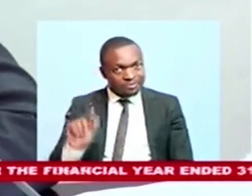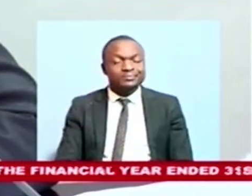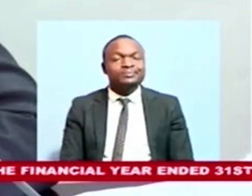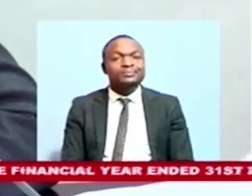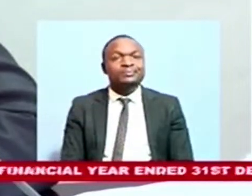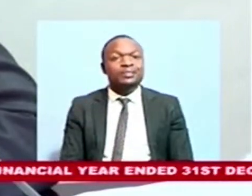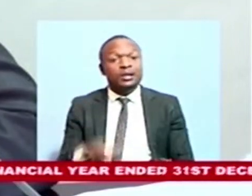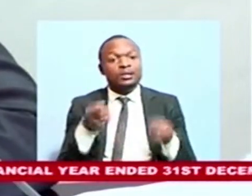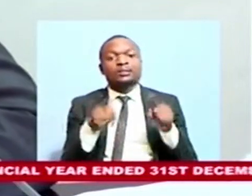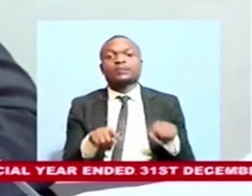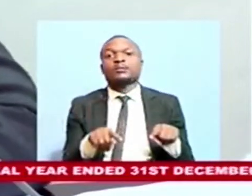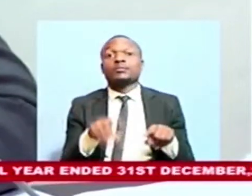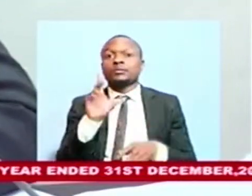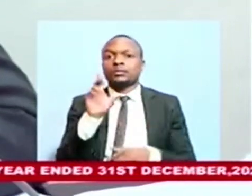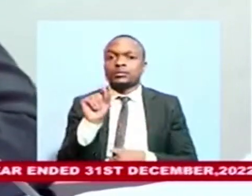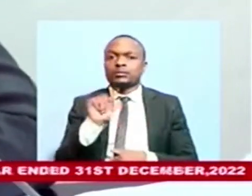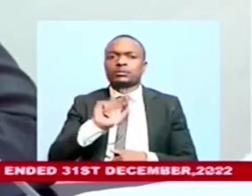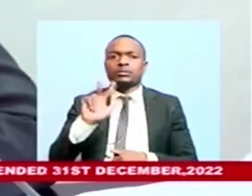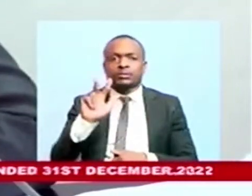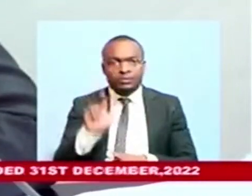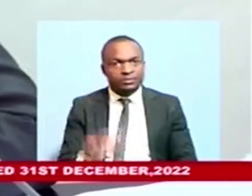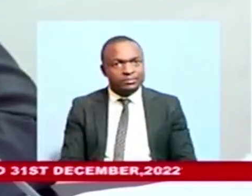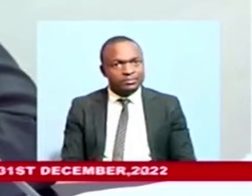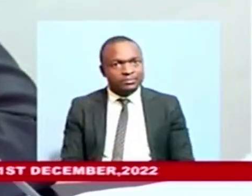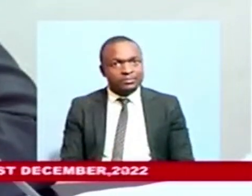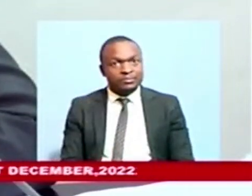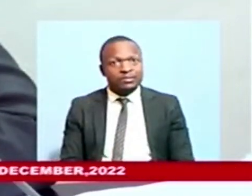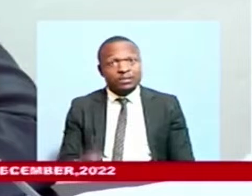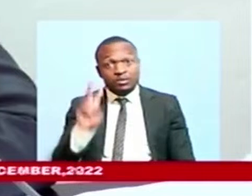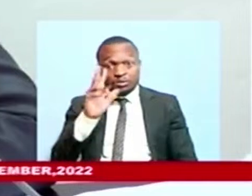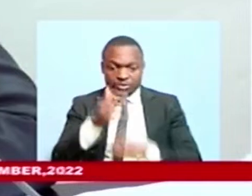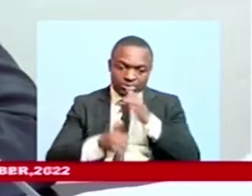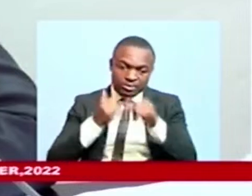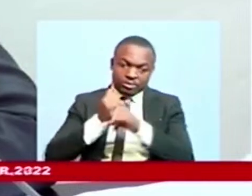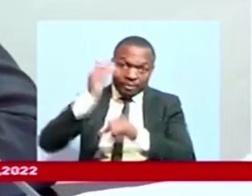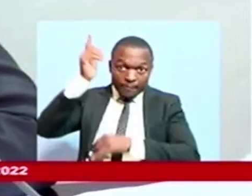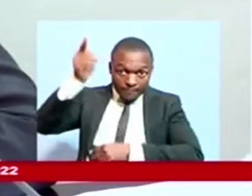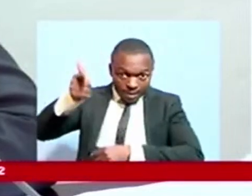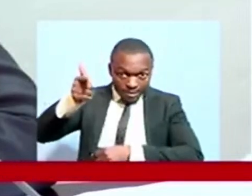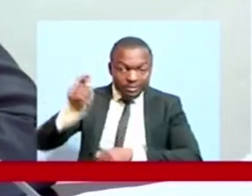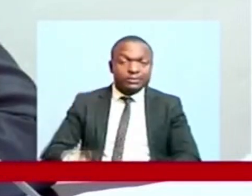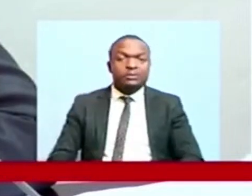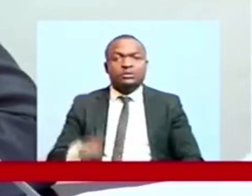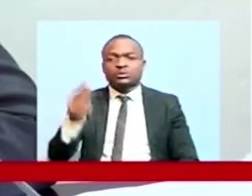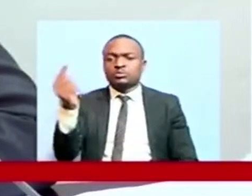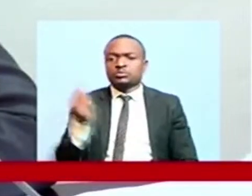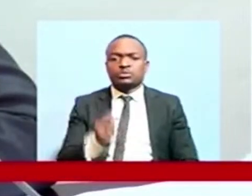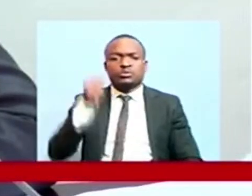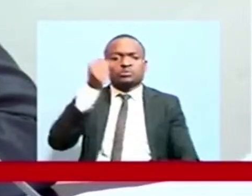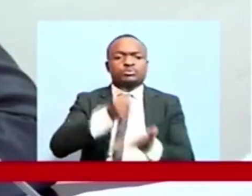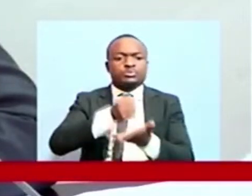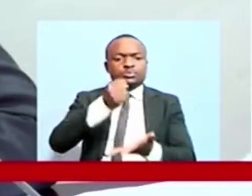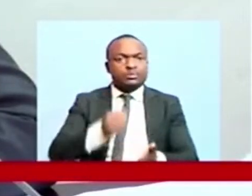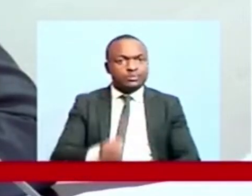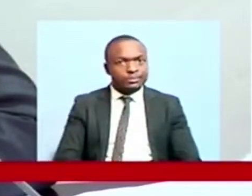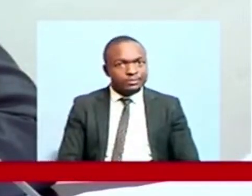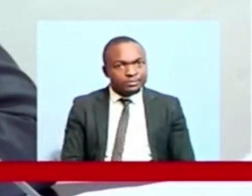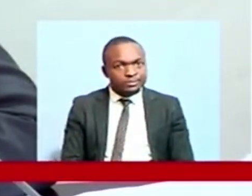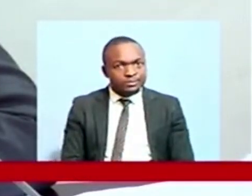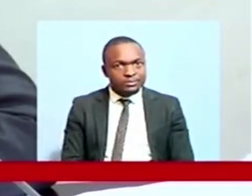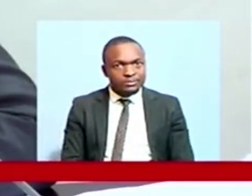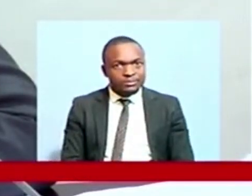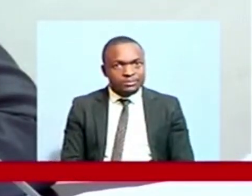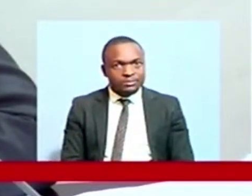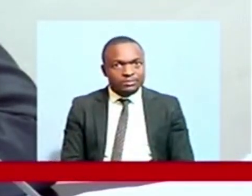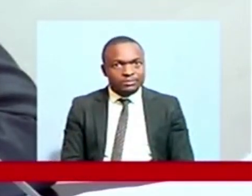and then 2023, 2 years later, you come and put the stamp